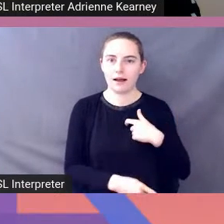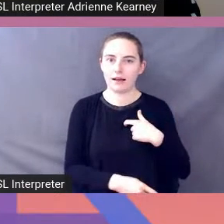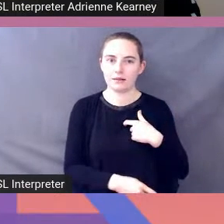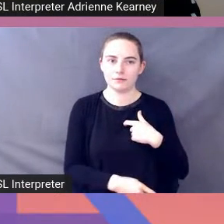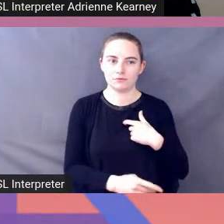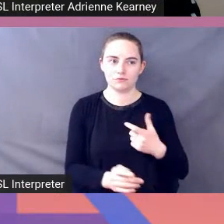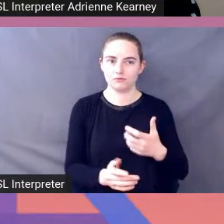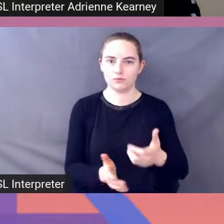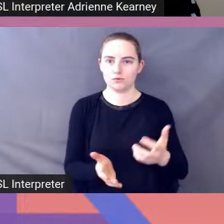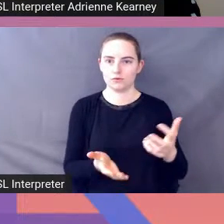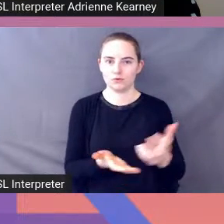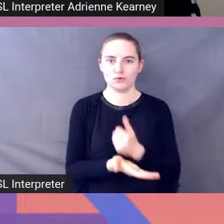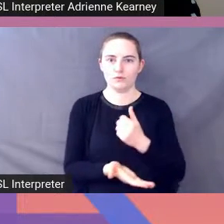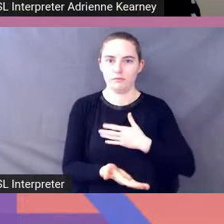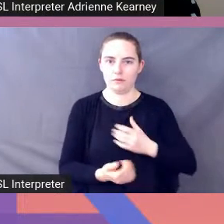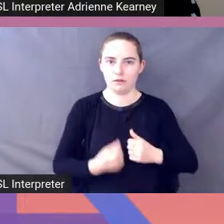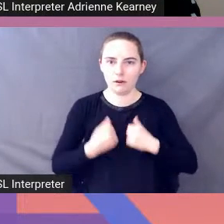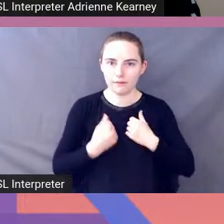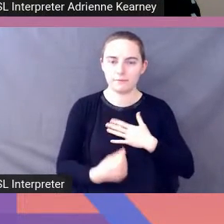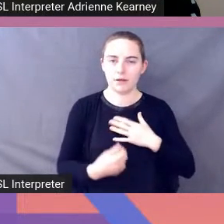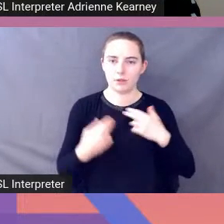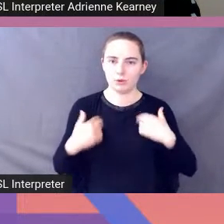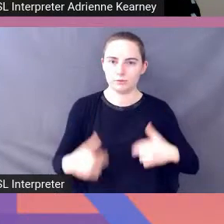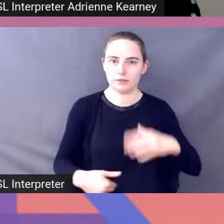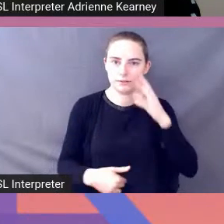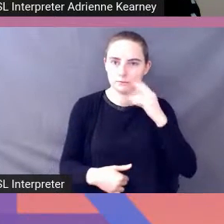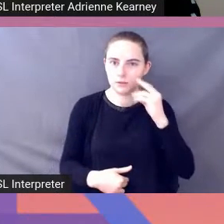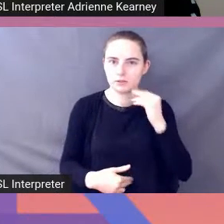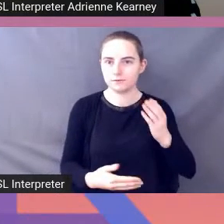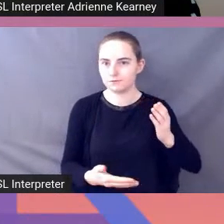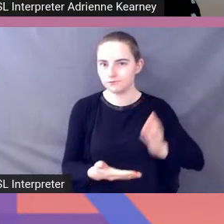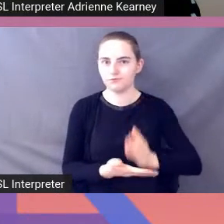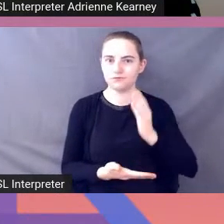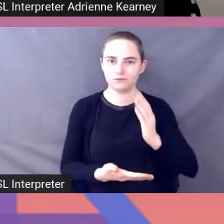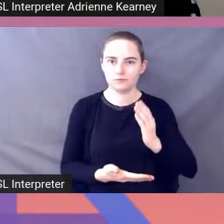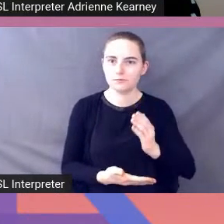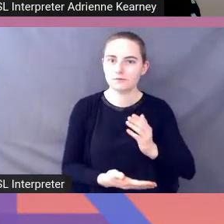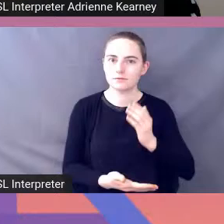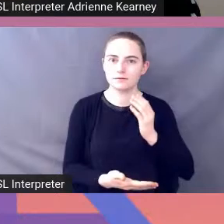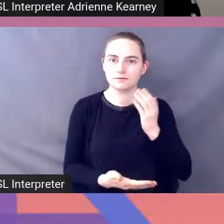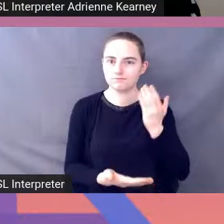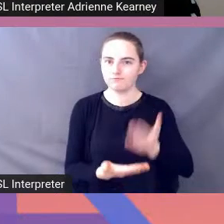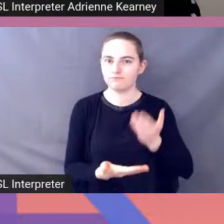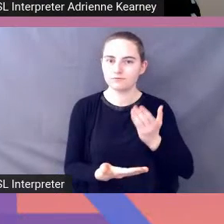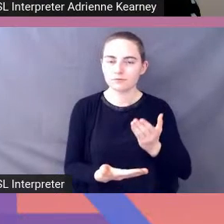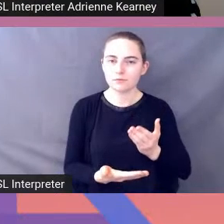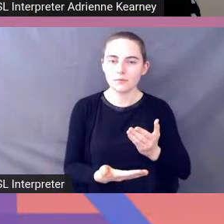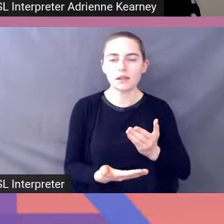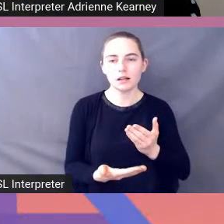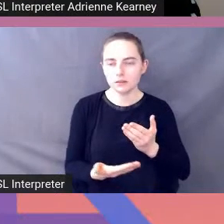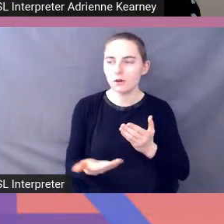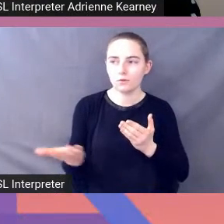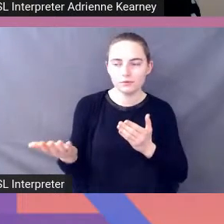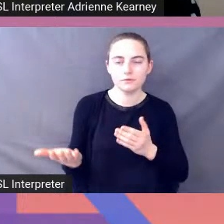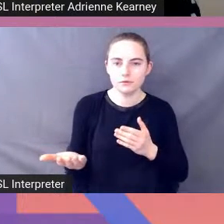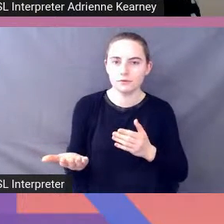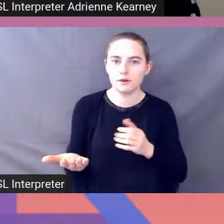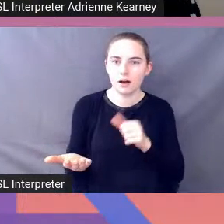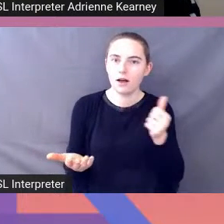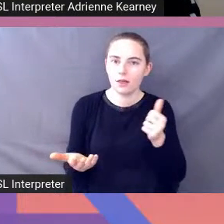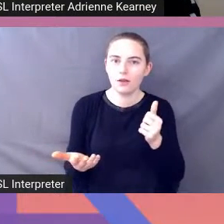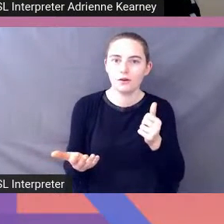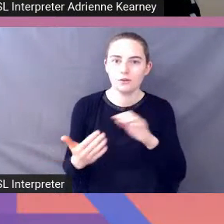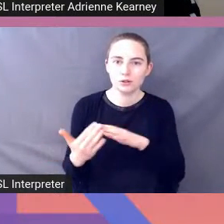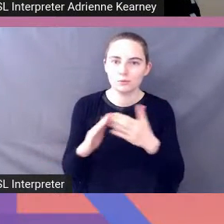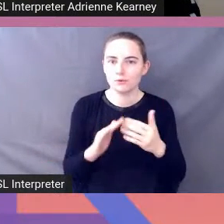that I deserve. So I would say to anybody who feels like they haven't found their community, like, just seek out people who are like you and seek out people